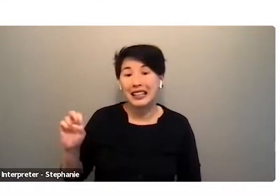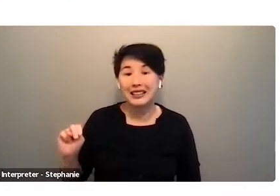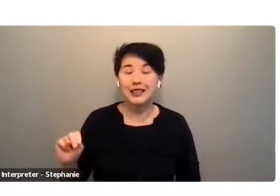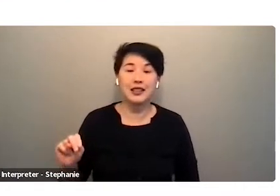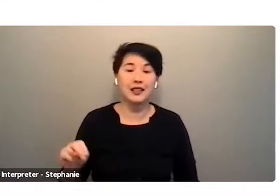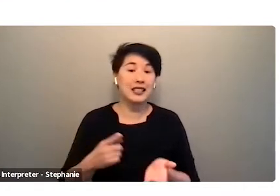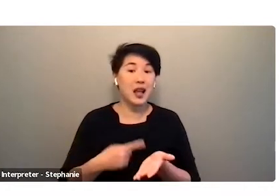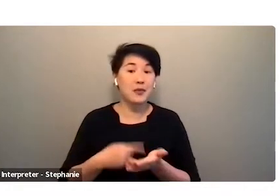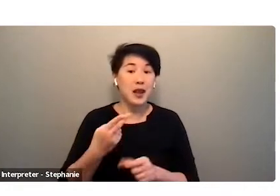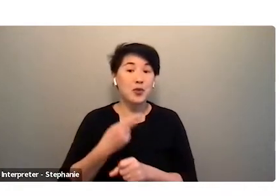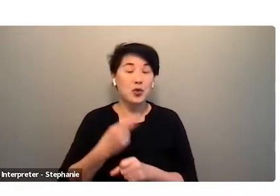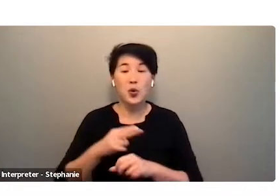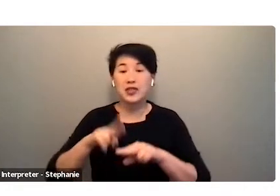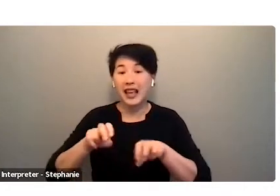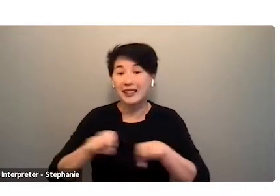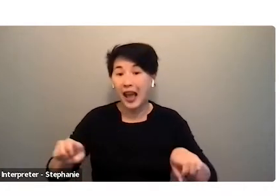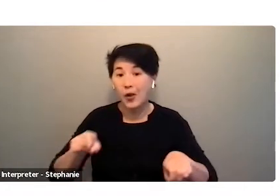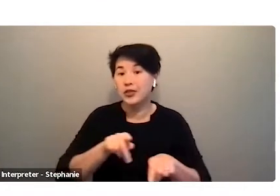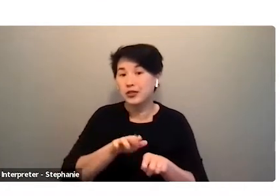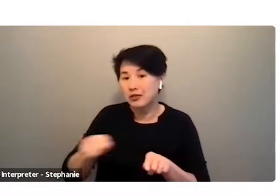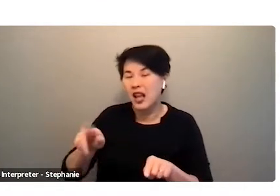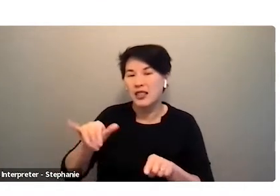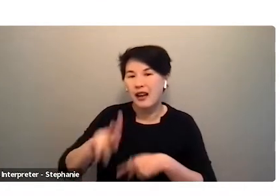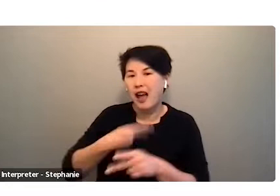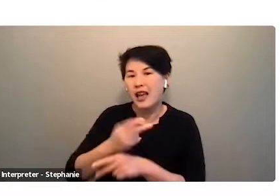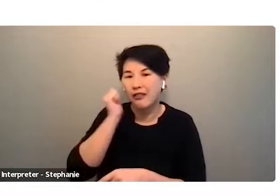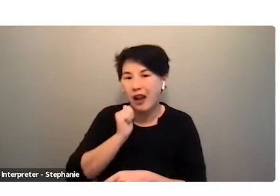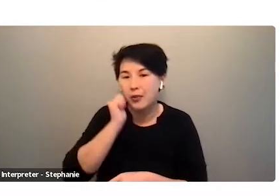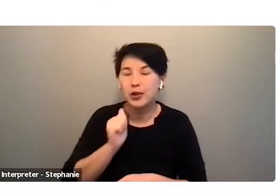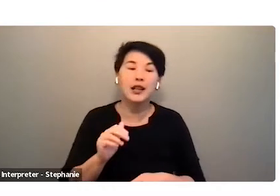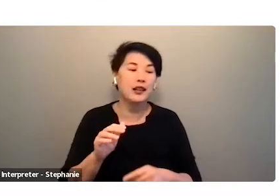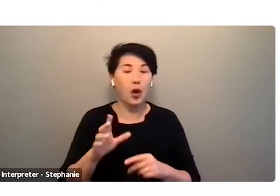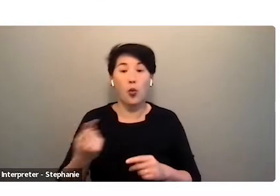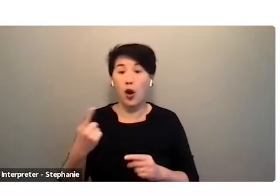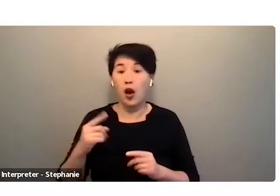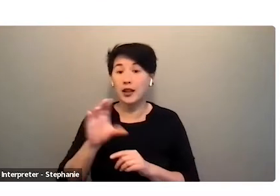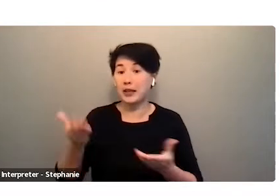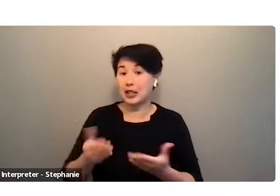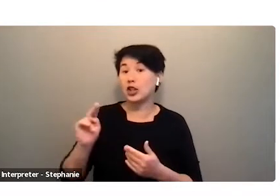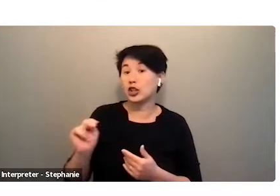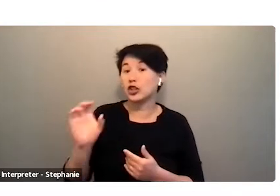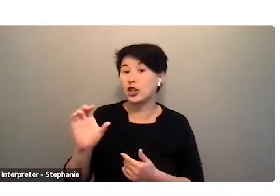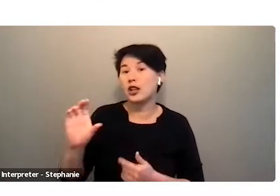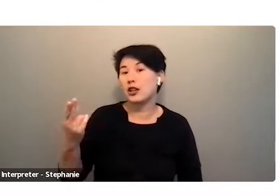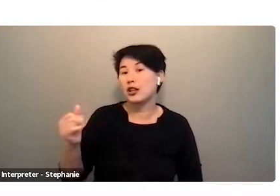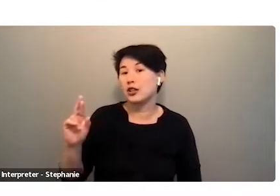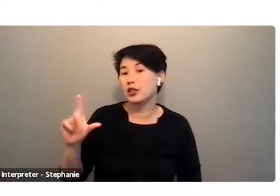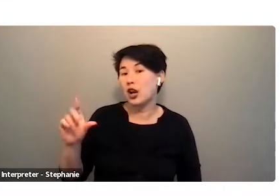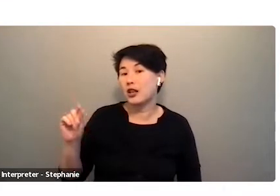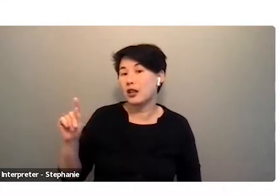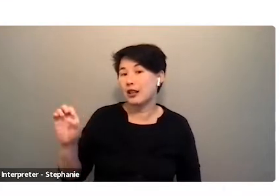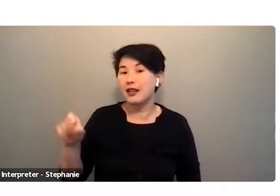upholstery fabrics for the collection. So a company that's here in Charlotte pretty much takes